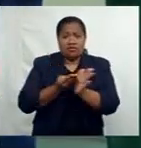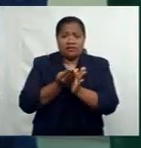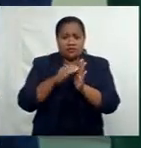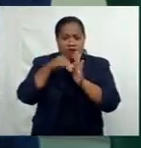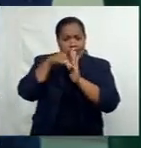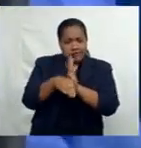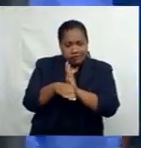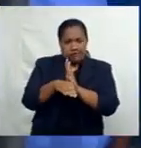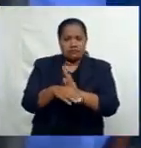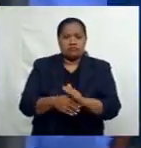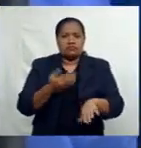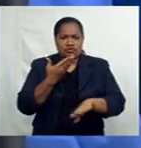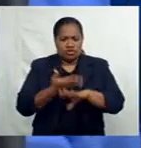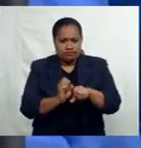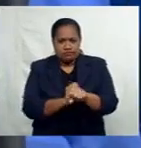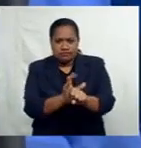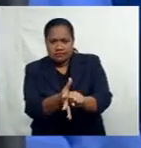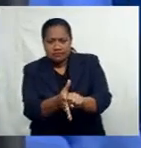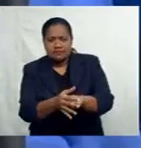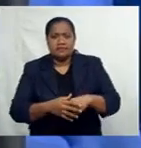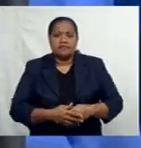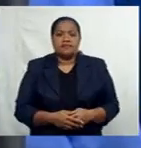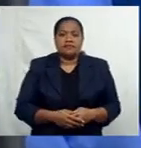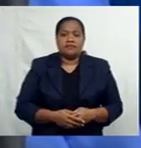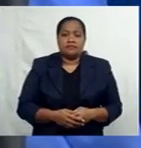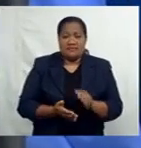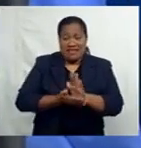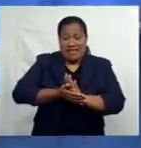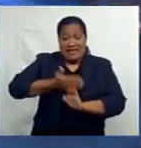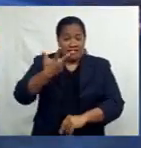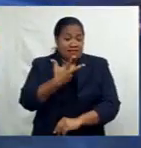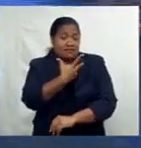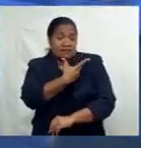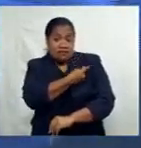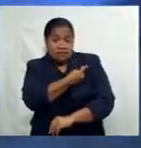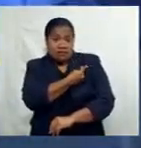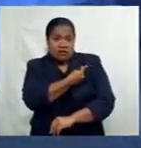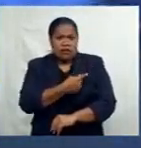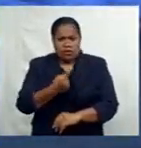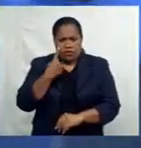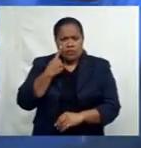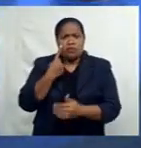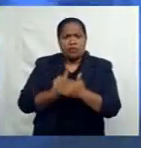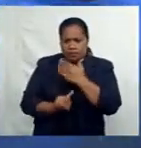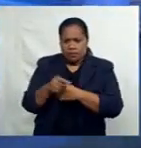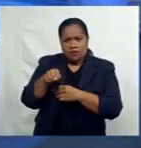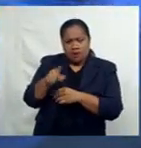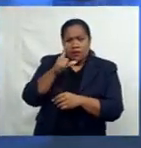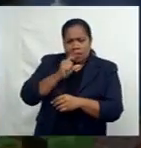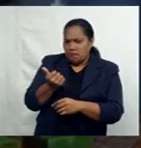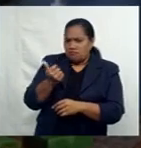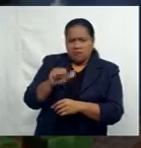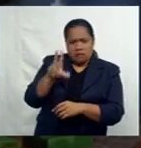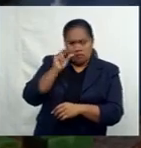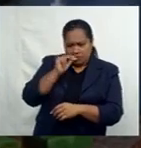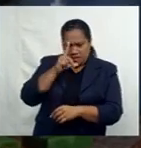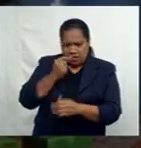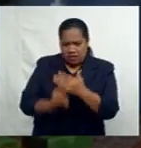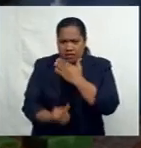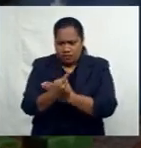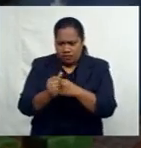the pandemic. Fiji's high vaccination rate is seen as a buffer against any possible variant emerging